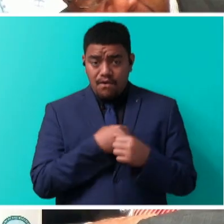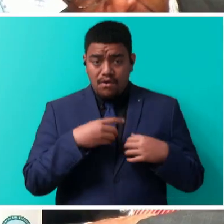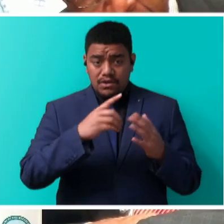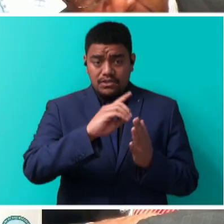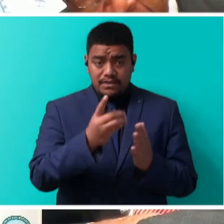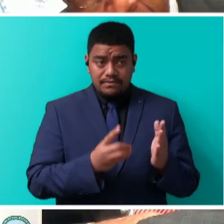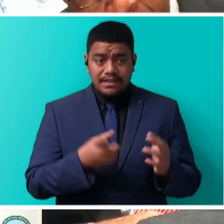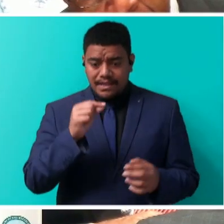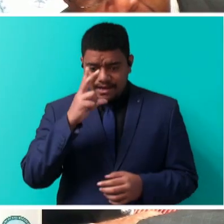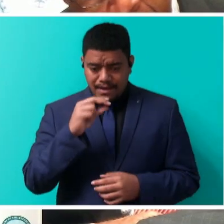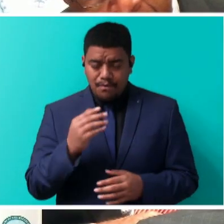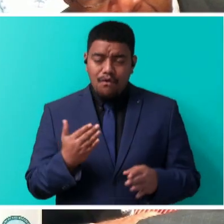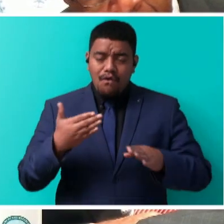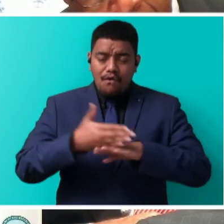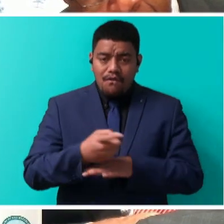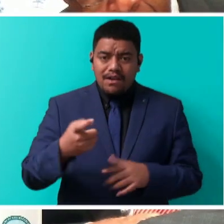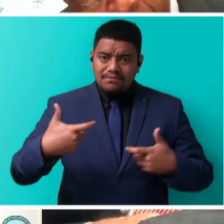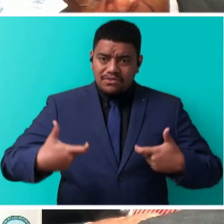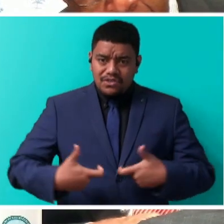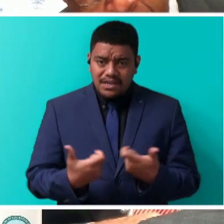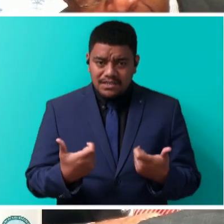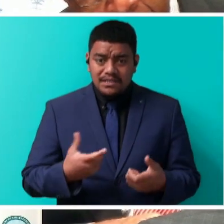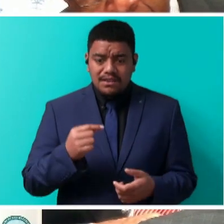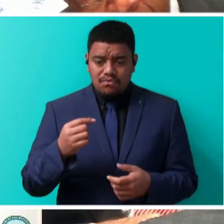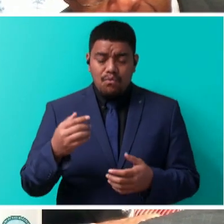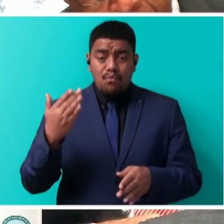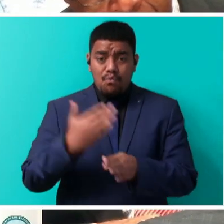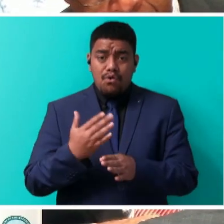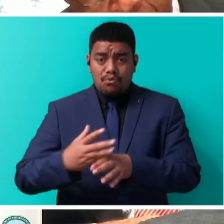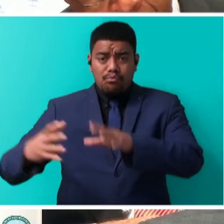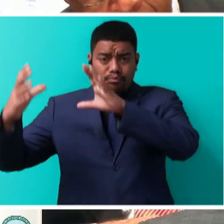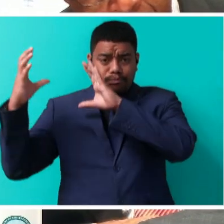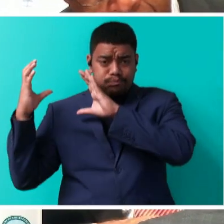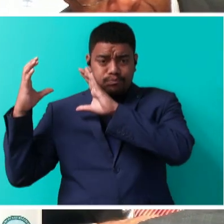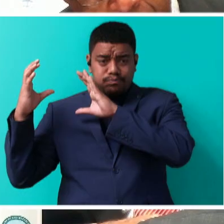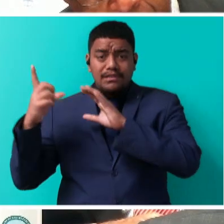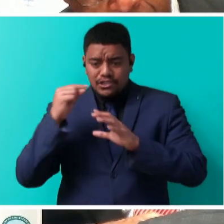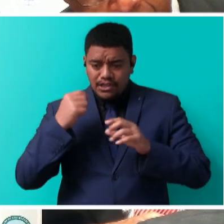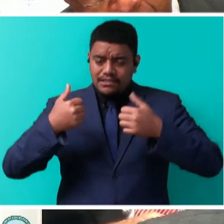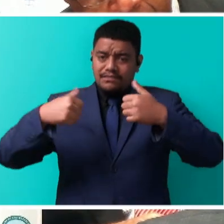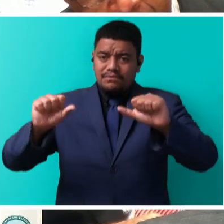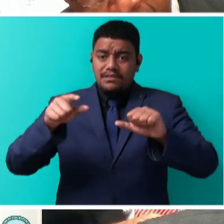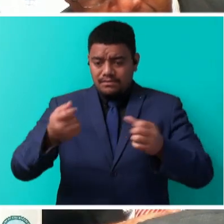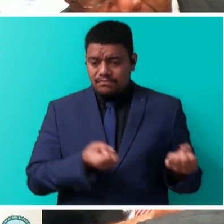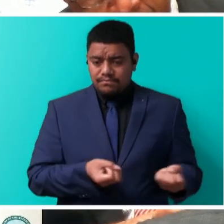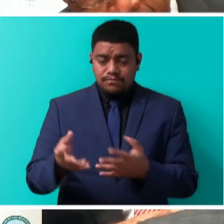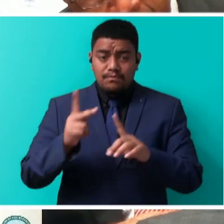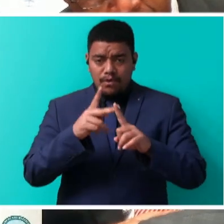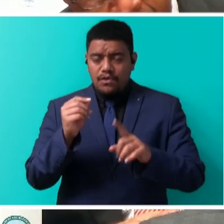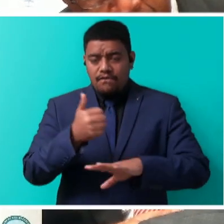they are able to overcome the immense challenges and workload whilst meeting the goals and competing political priorities of